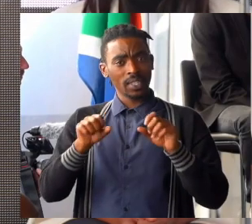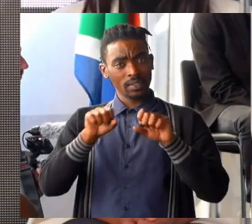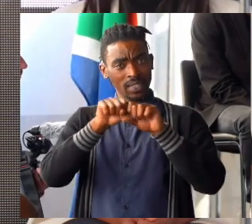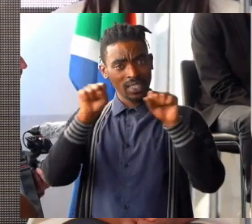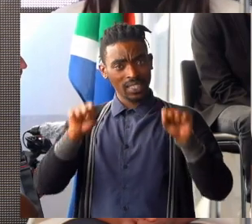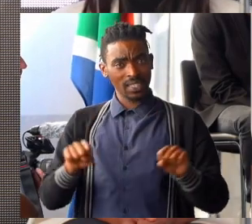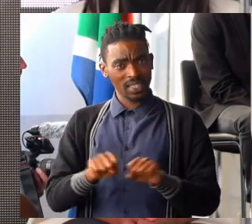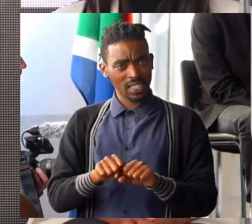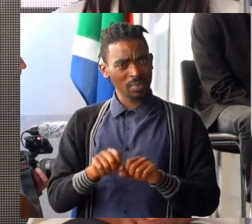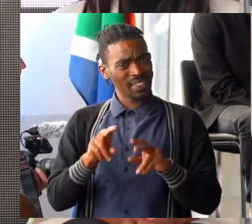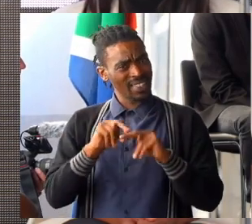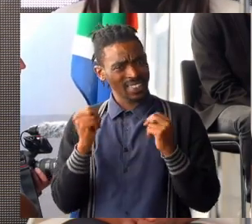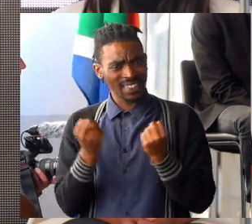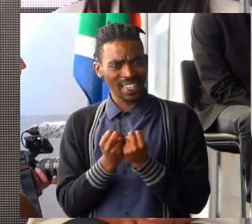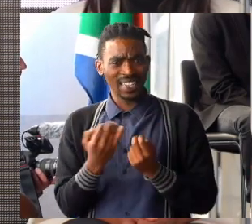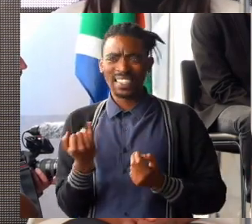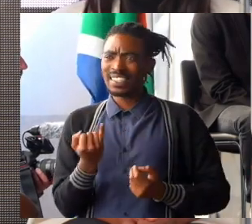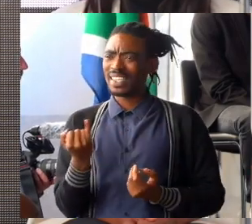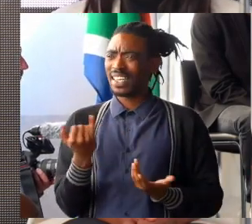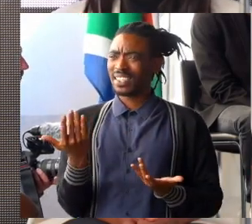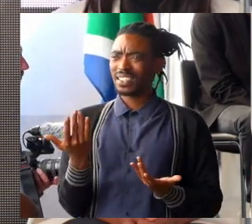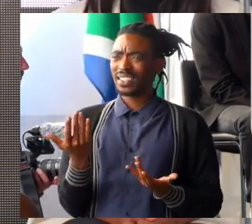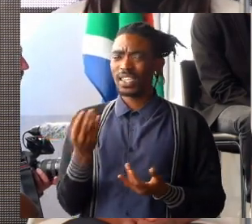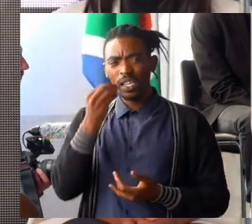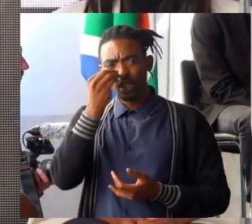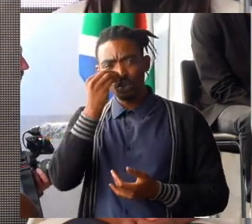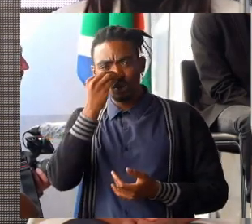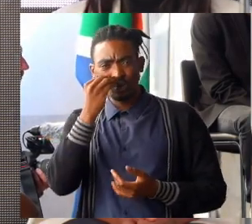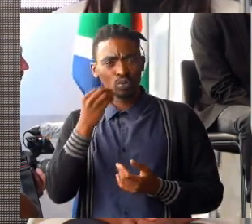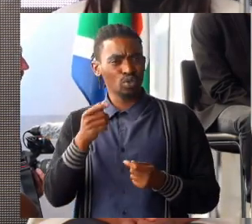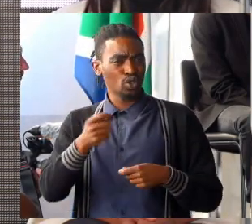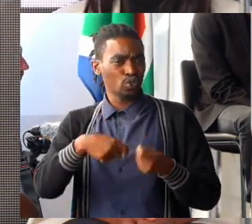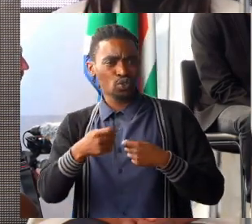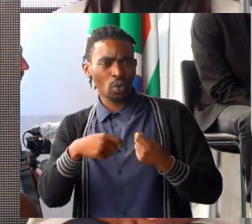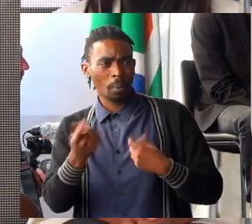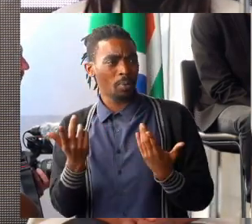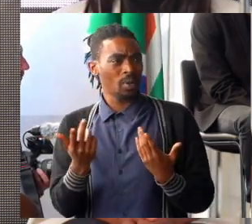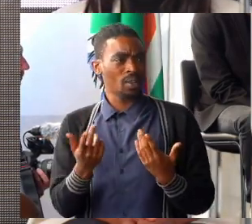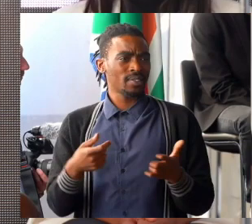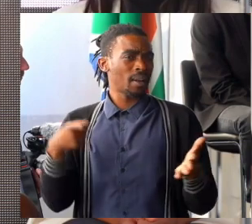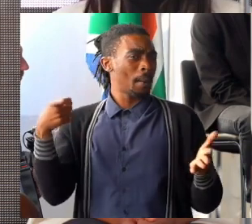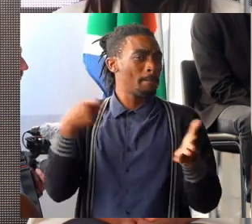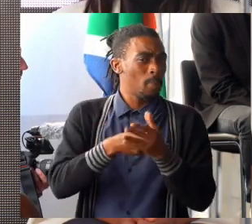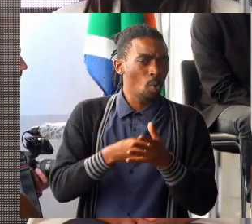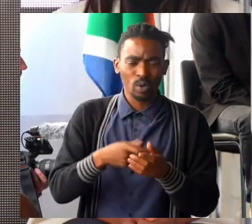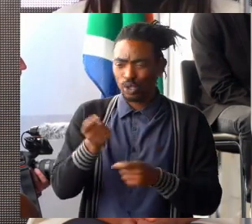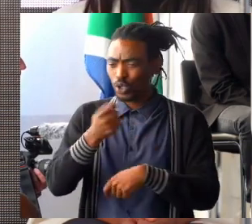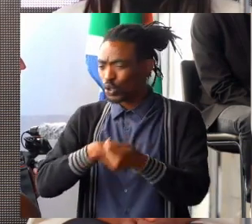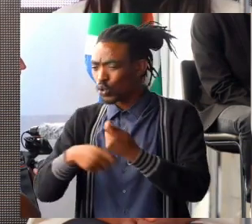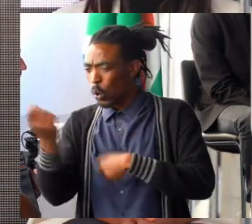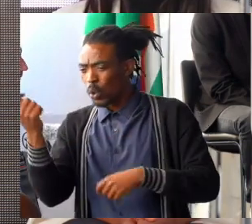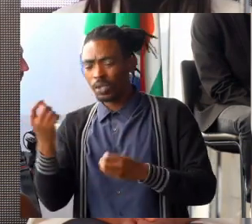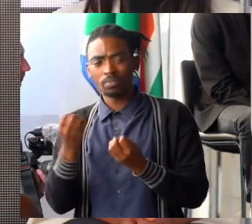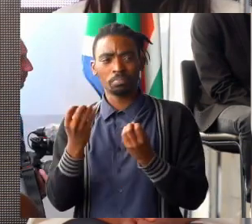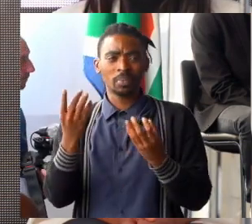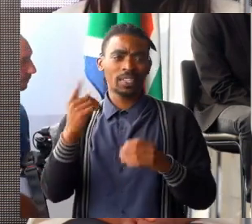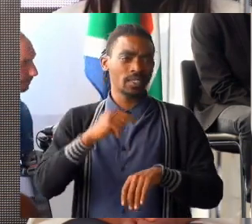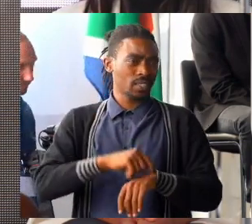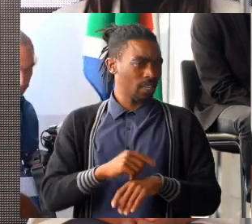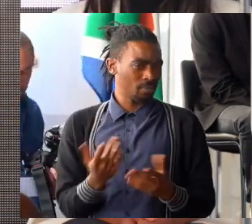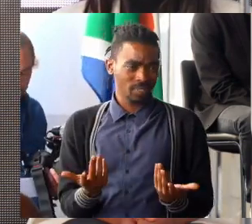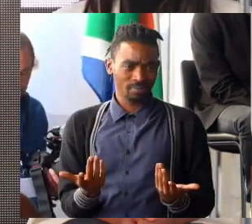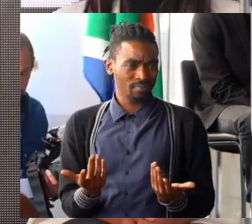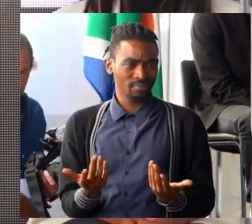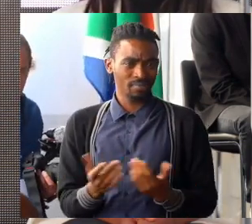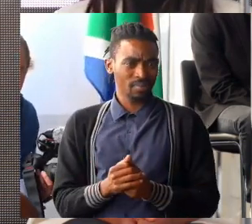politics today, is like a used furniture shop. Every piece has been bought and sold many times. Every piece